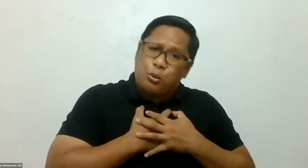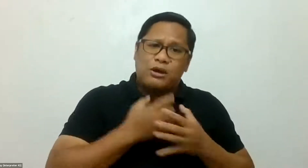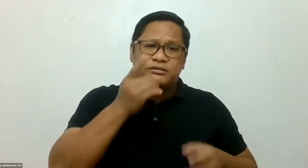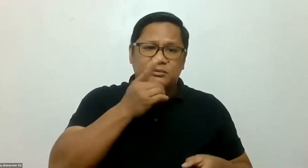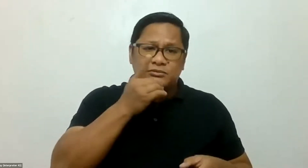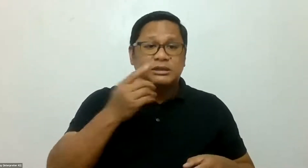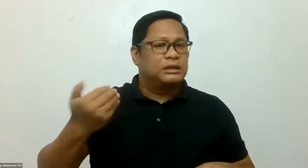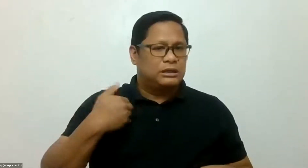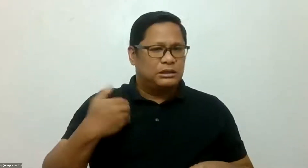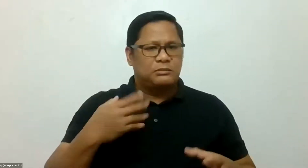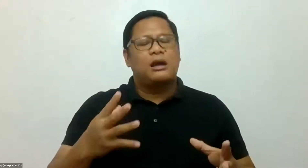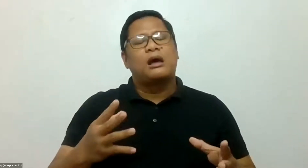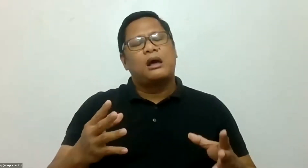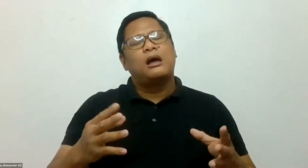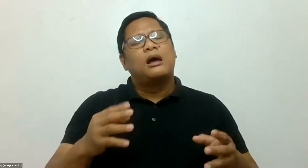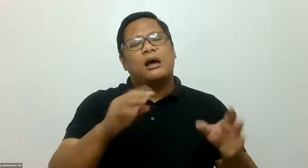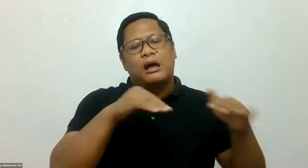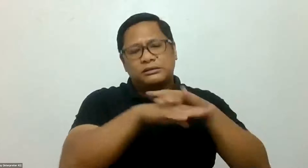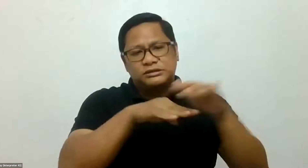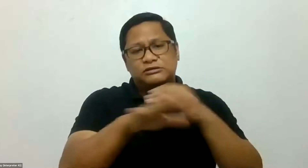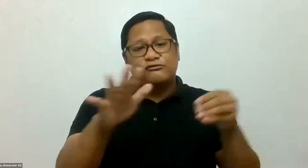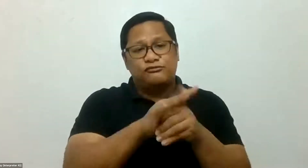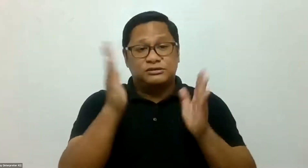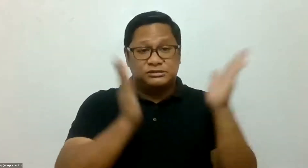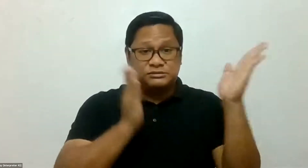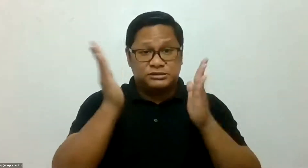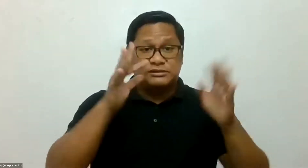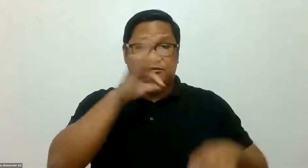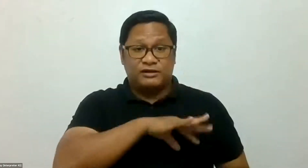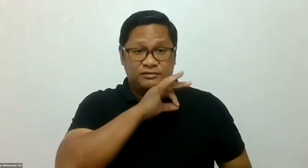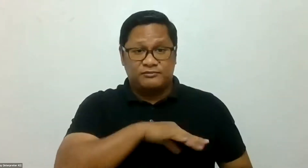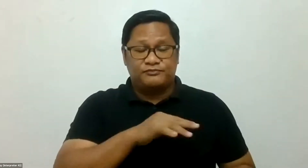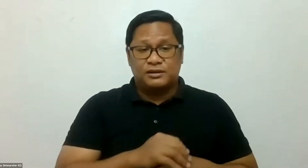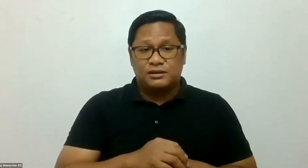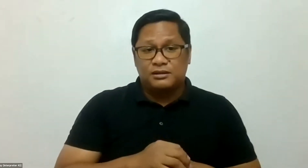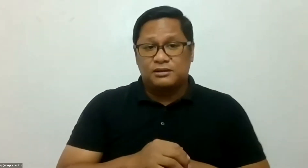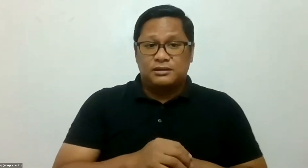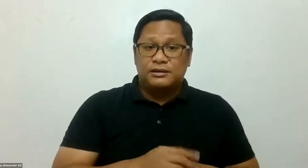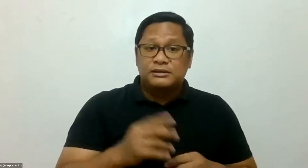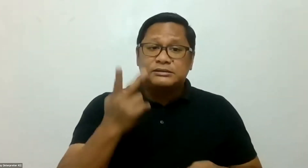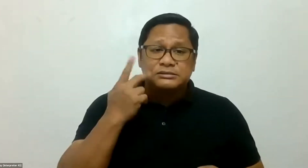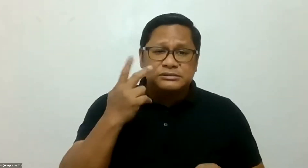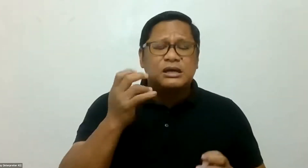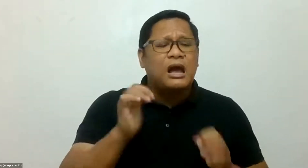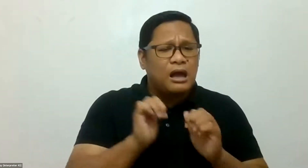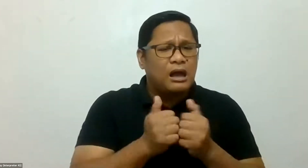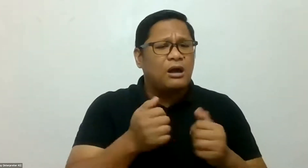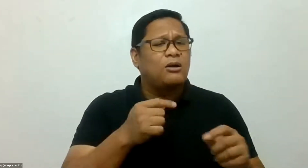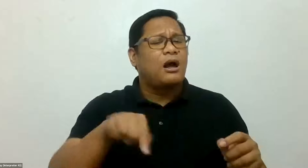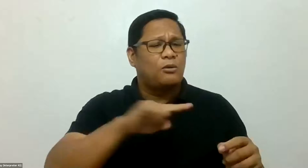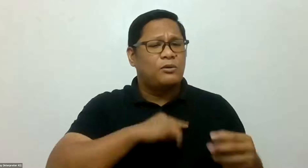been receiving the full health services and medicines they need. The hardship of our citizens to endure to seek health